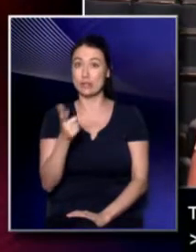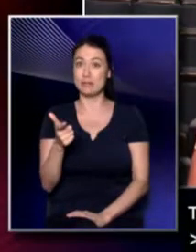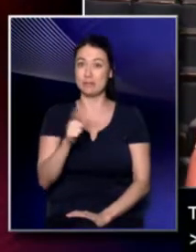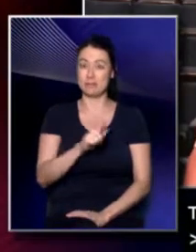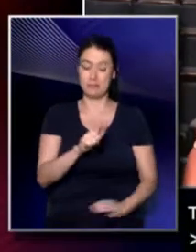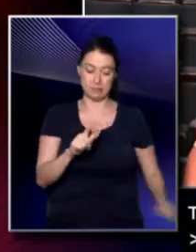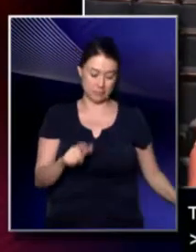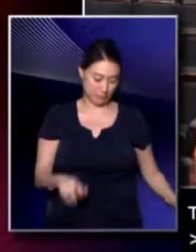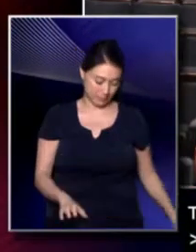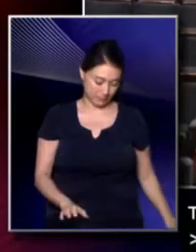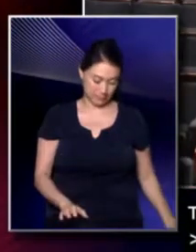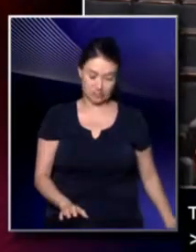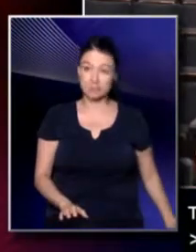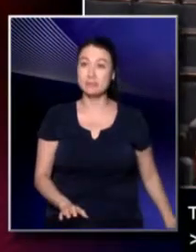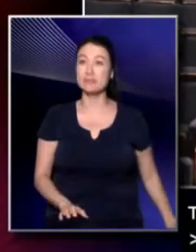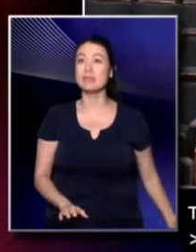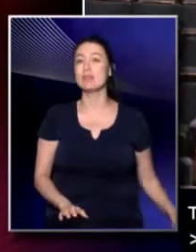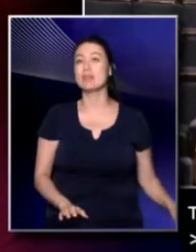So,